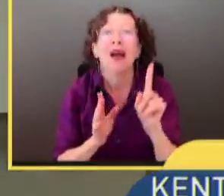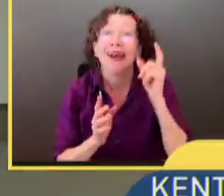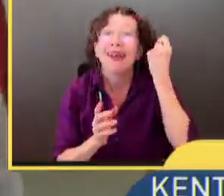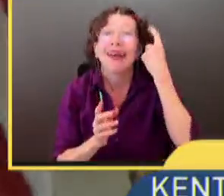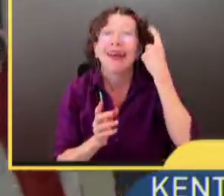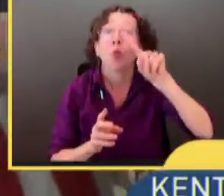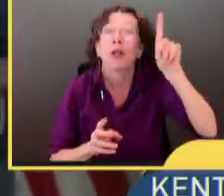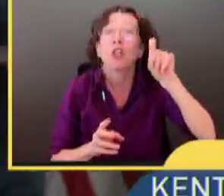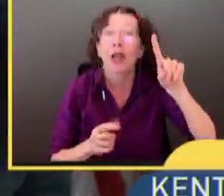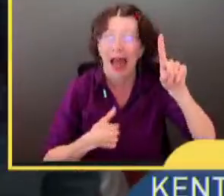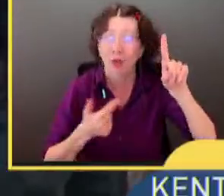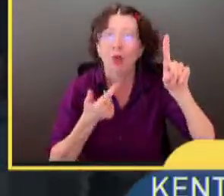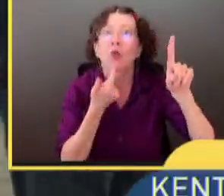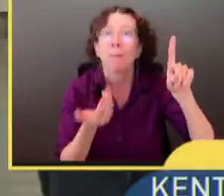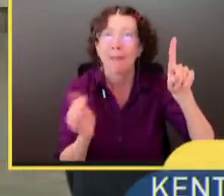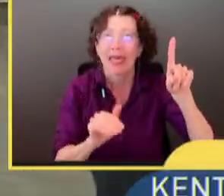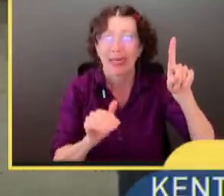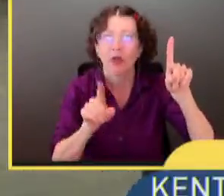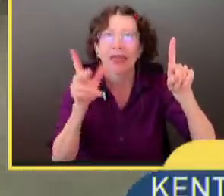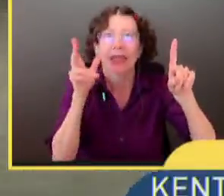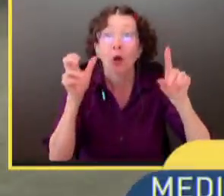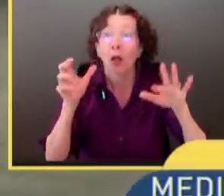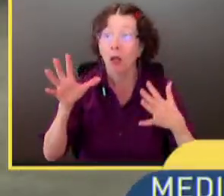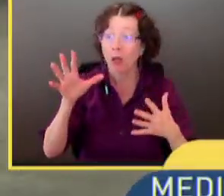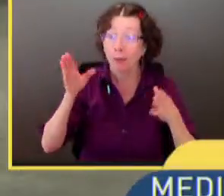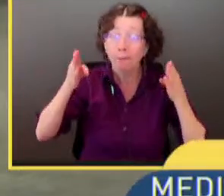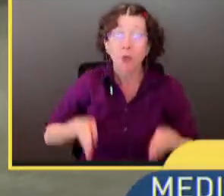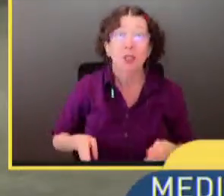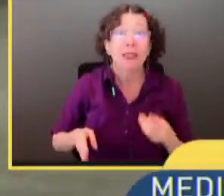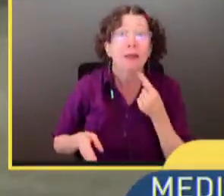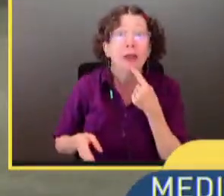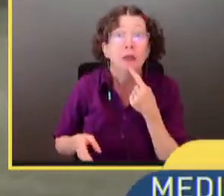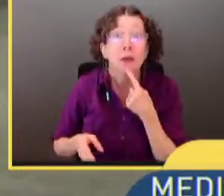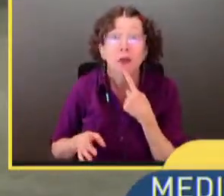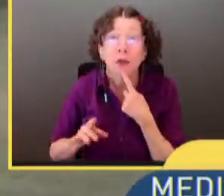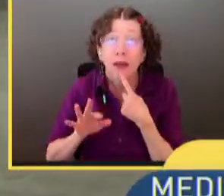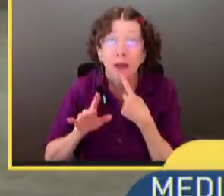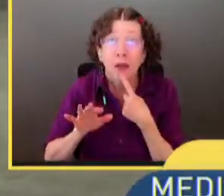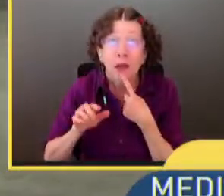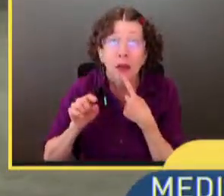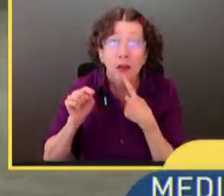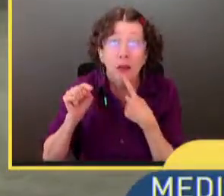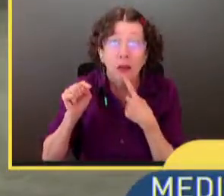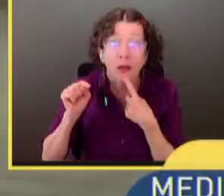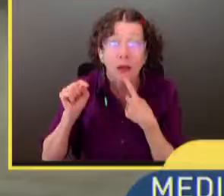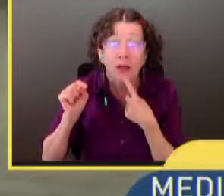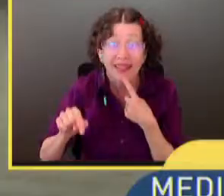Thank you so much, Colonel, and we're happy to take any questions that anybody might have.